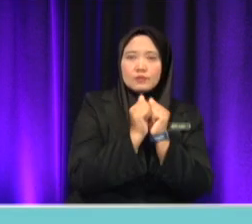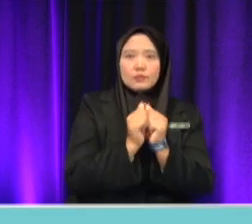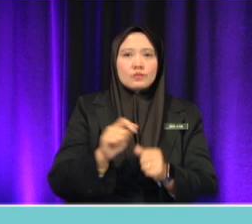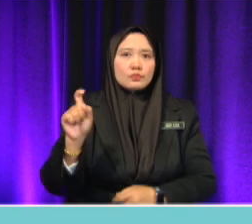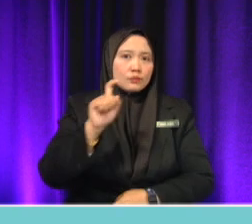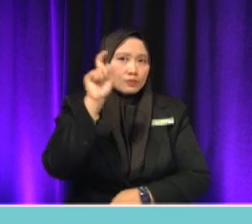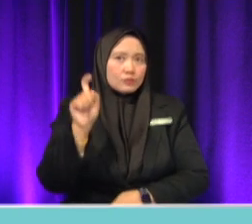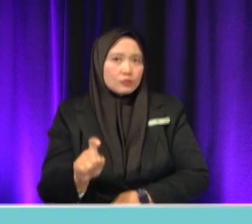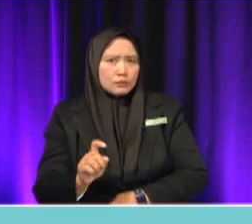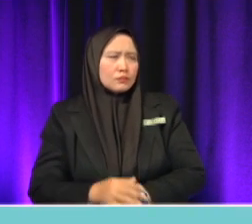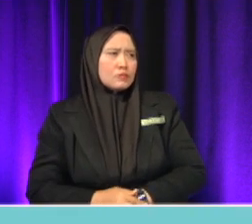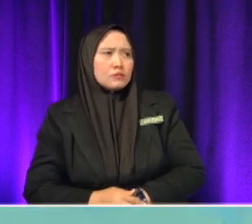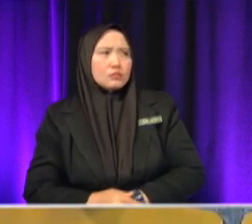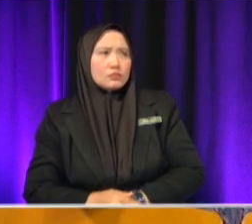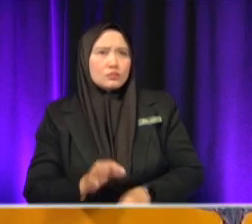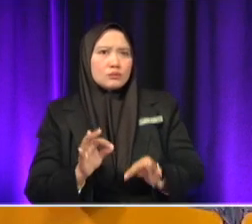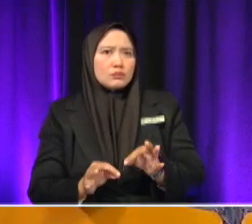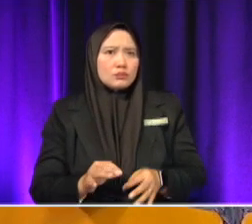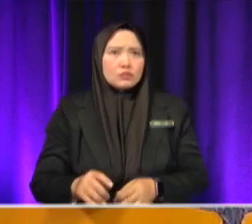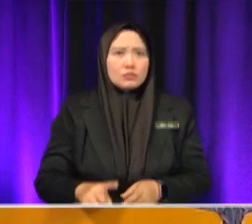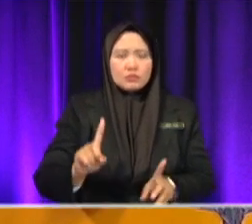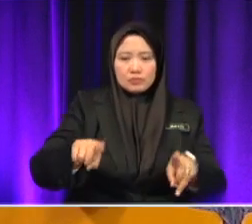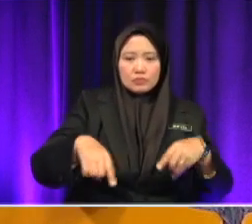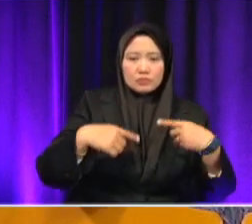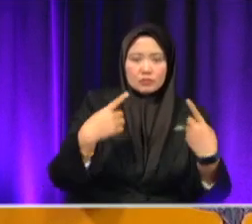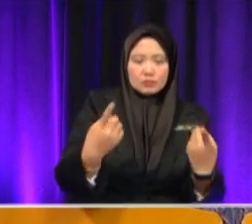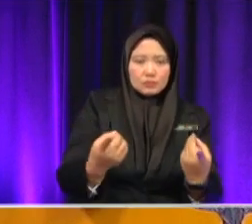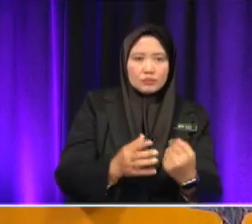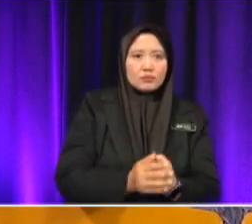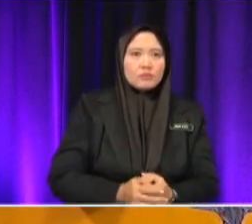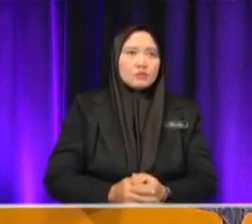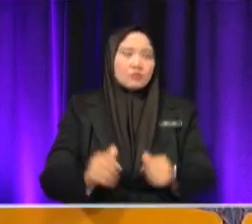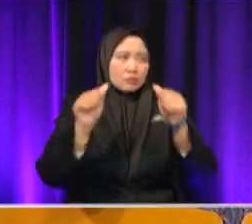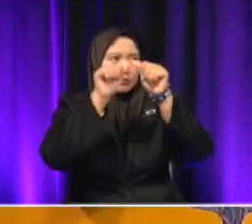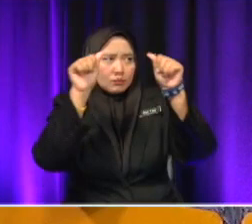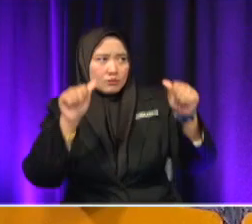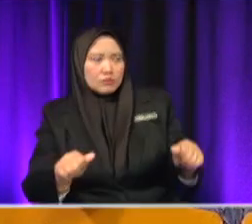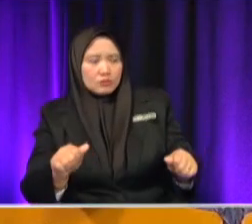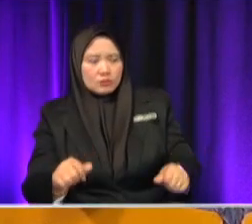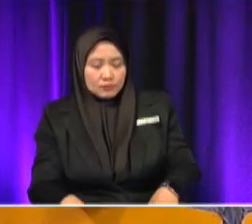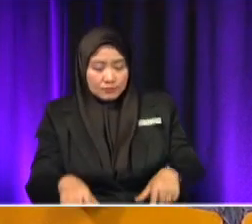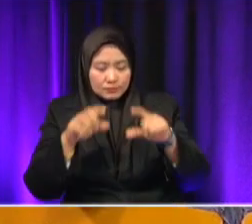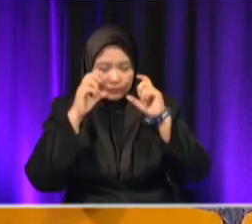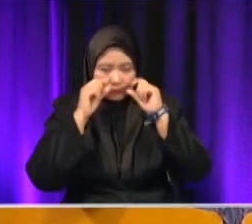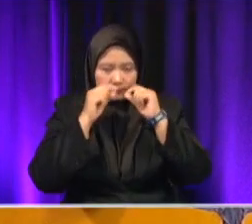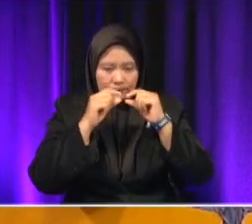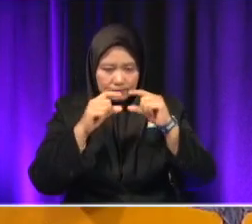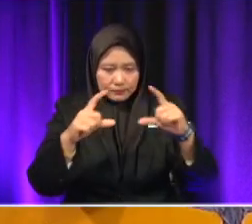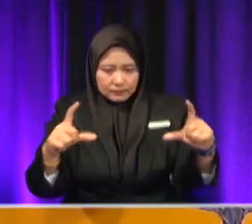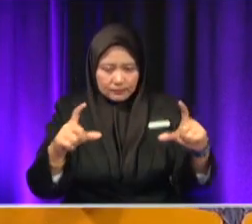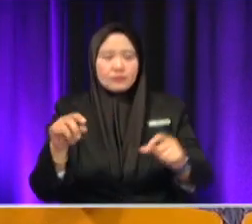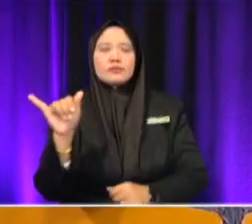to the article that you've got and you zoom in on the particular part which you think, the answer may be